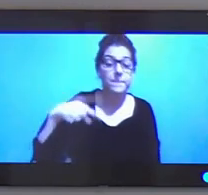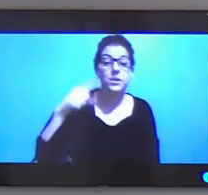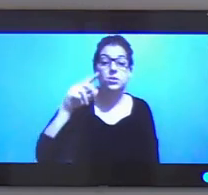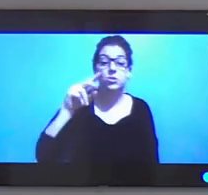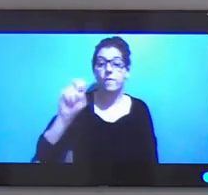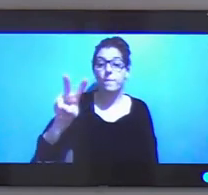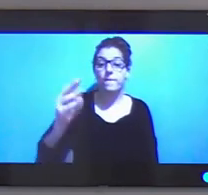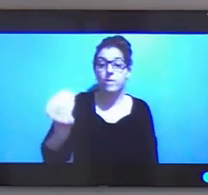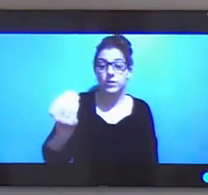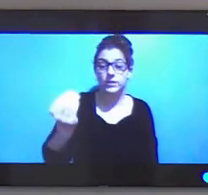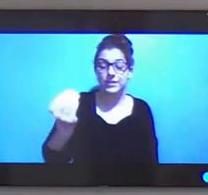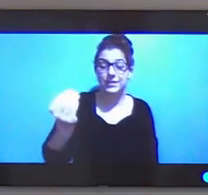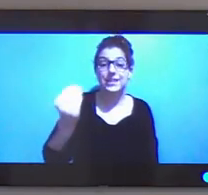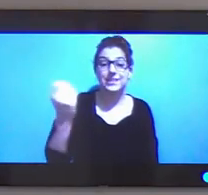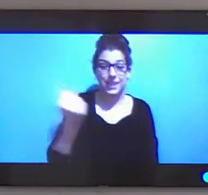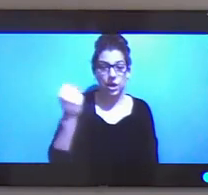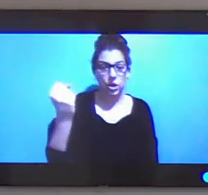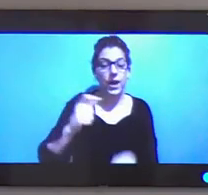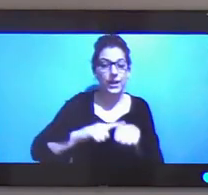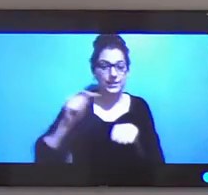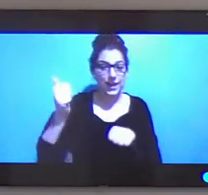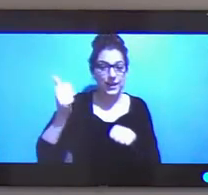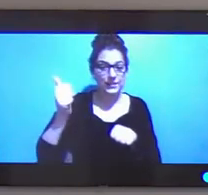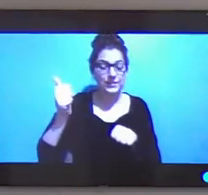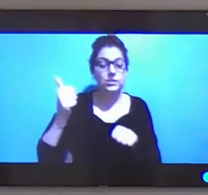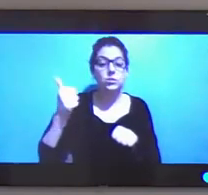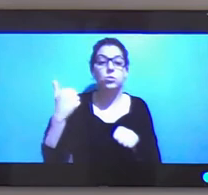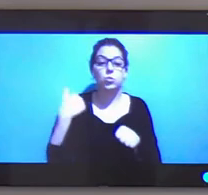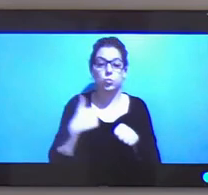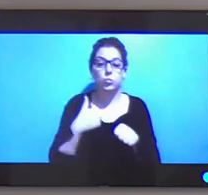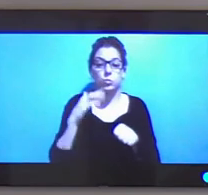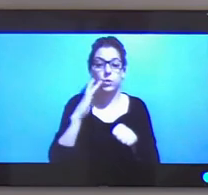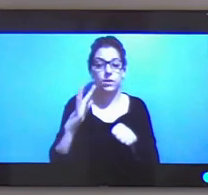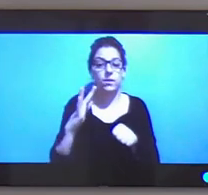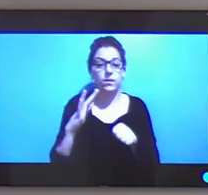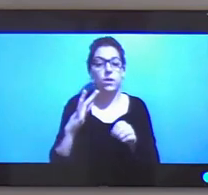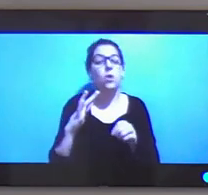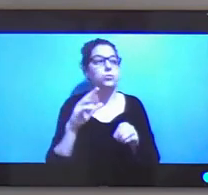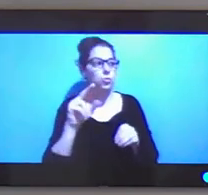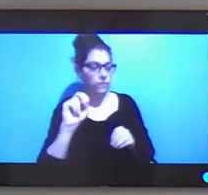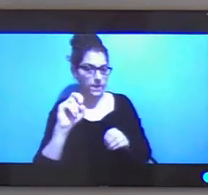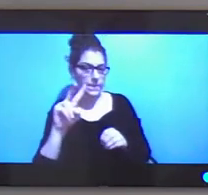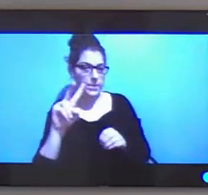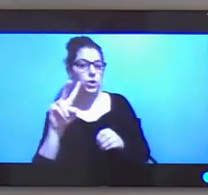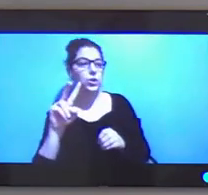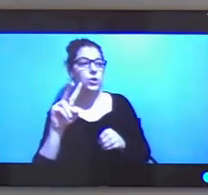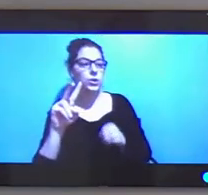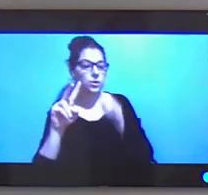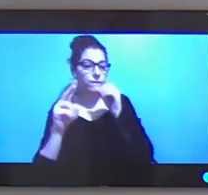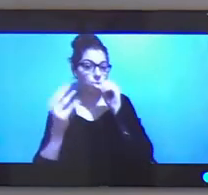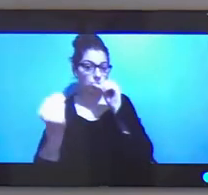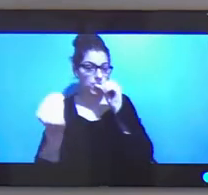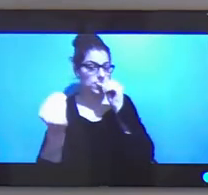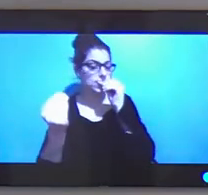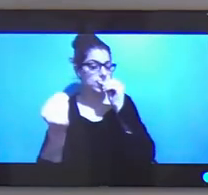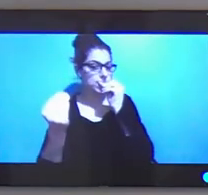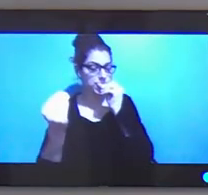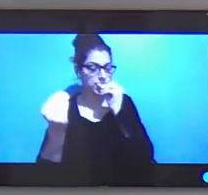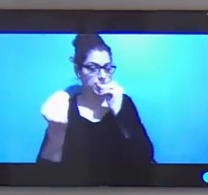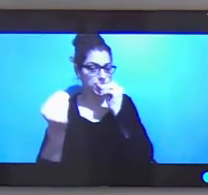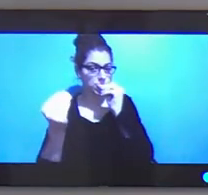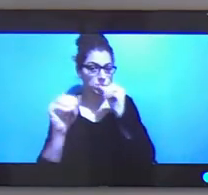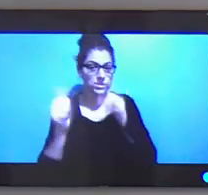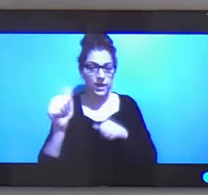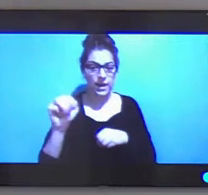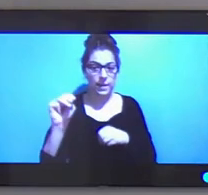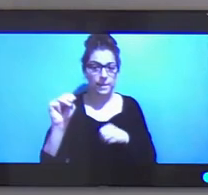So November 14th at 10 a.m.